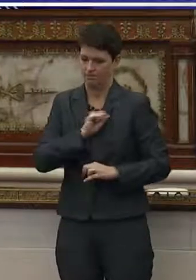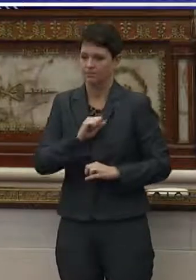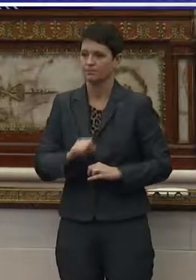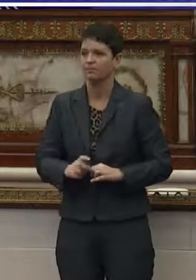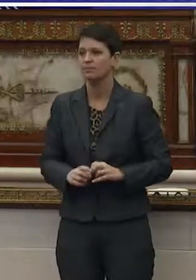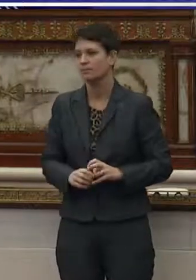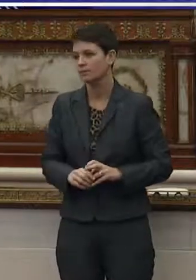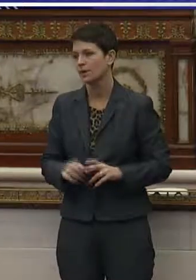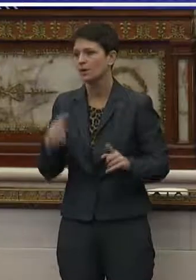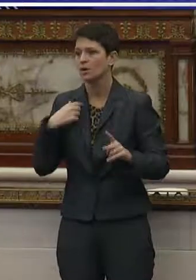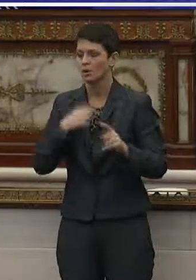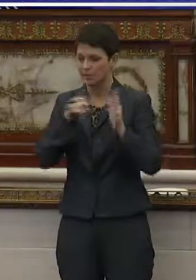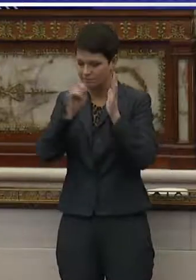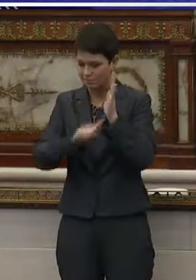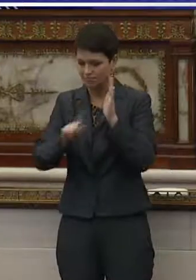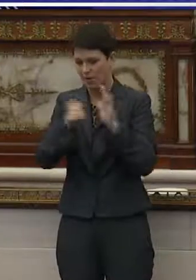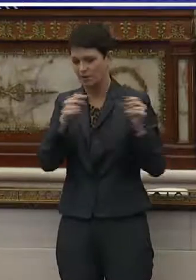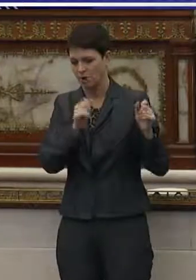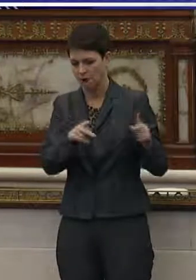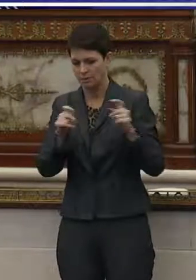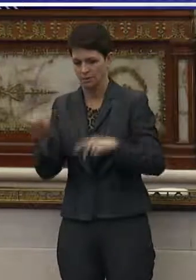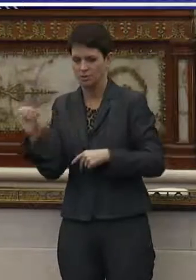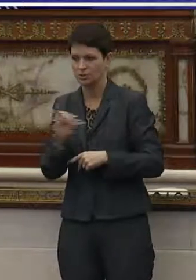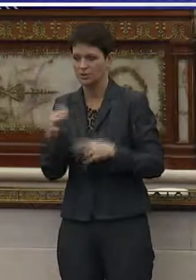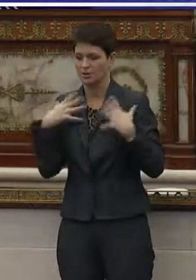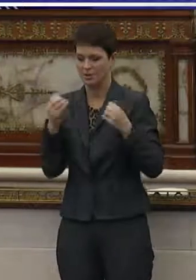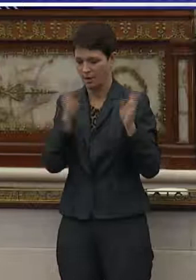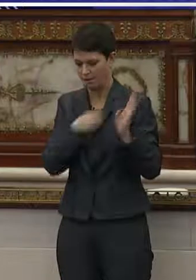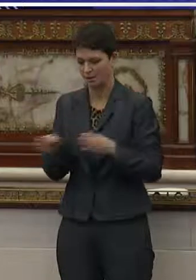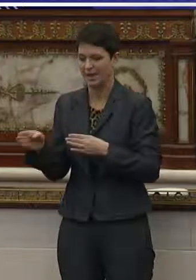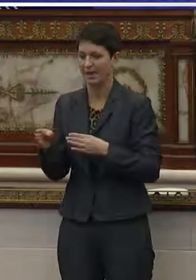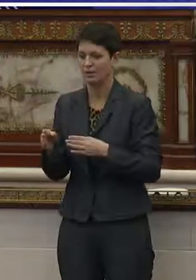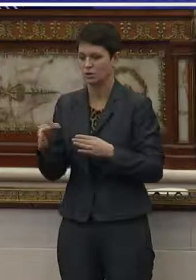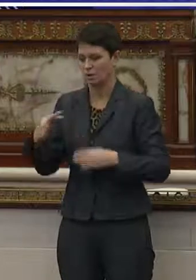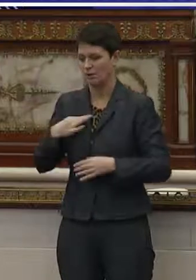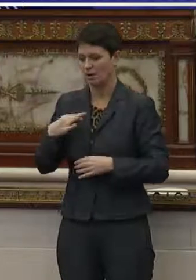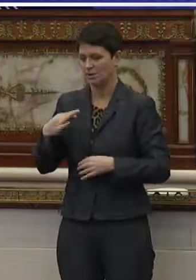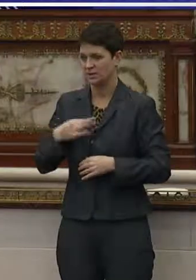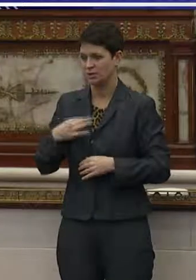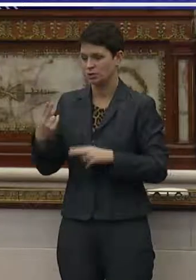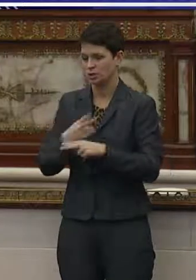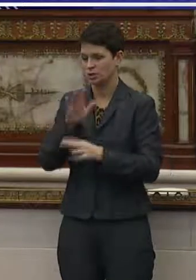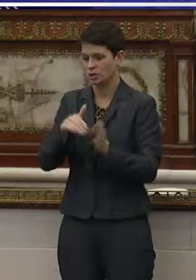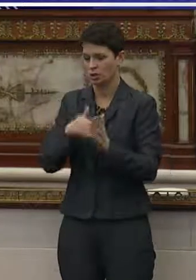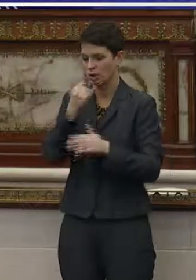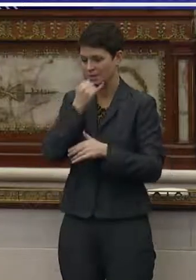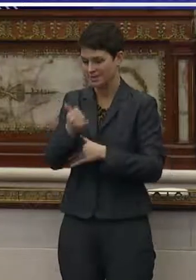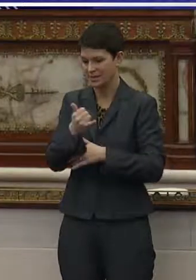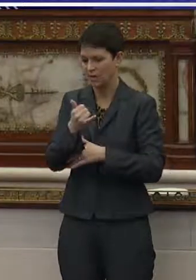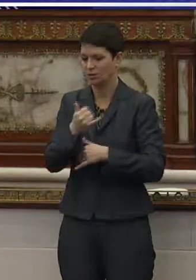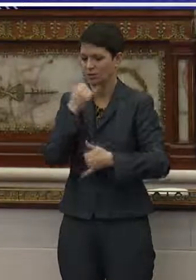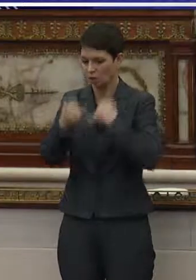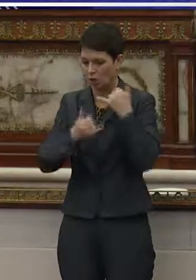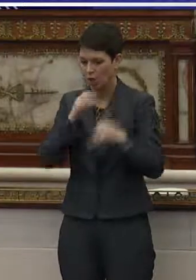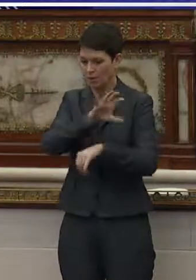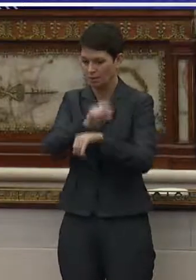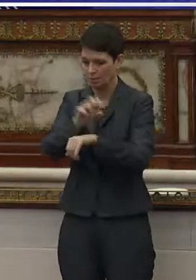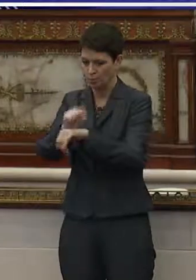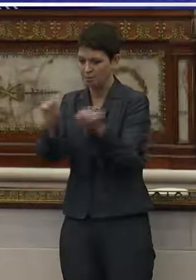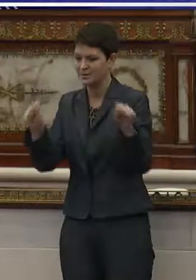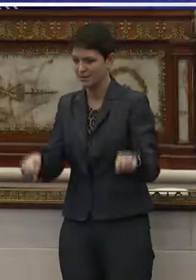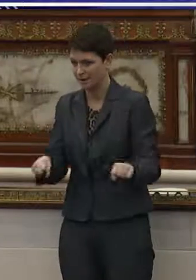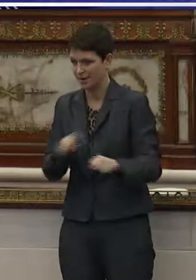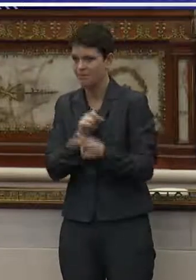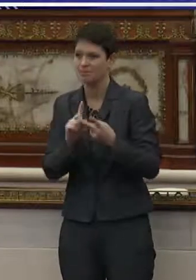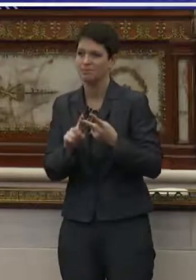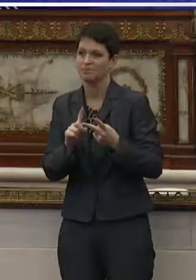We are looking at other opportunities like that, including that some of the health plans who have volunteered to use their call centers to do outgoing calls and schedule appointments.